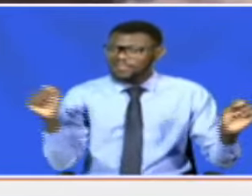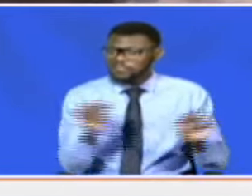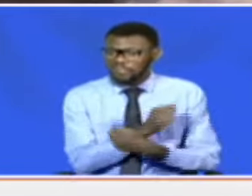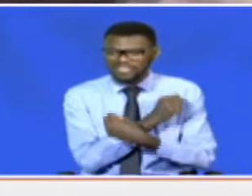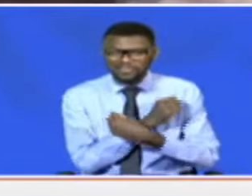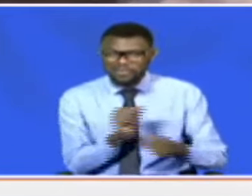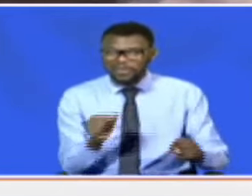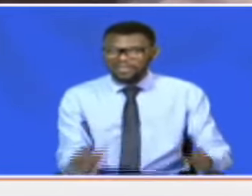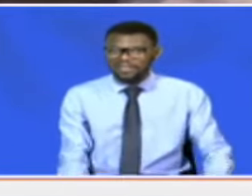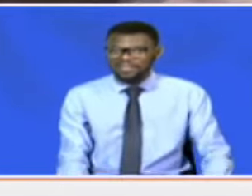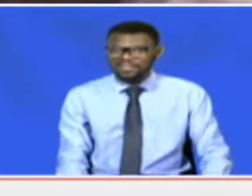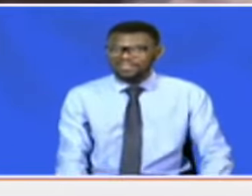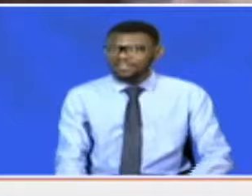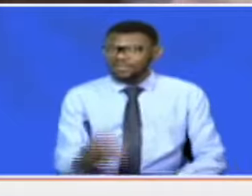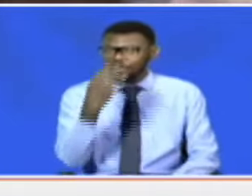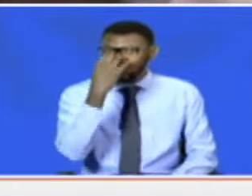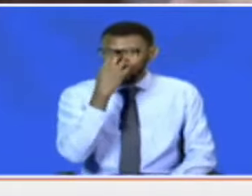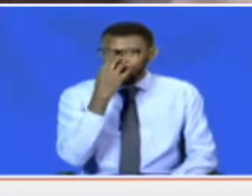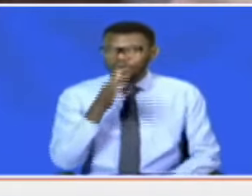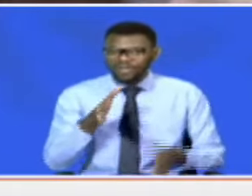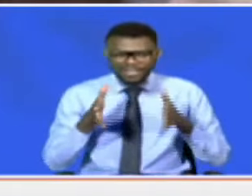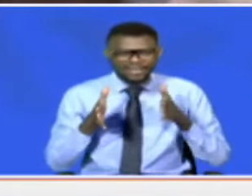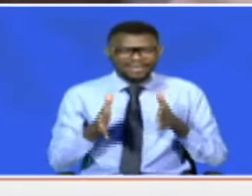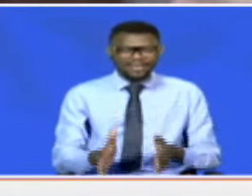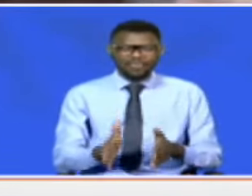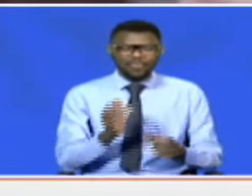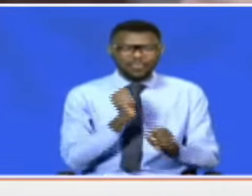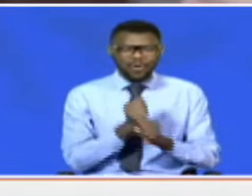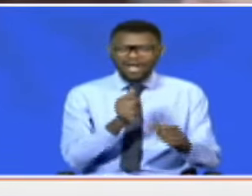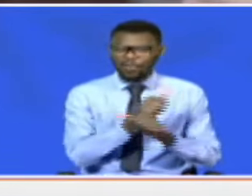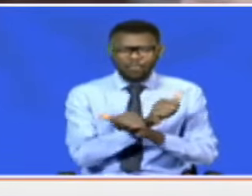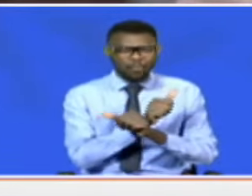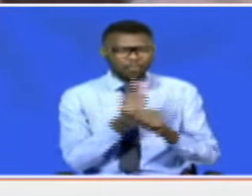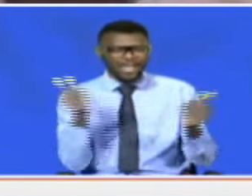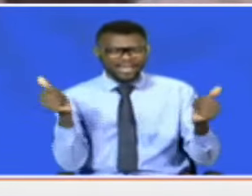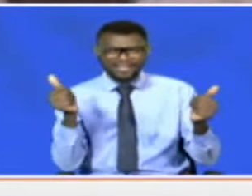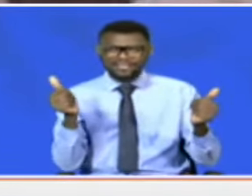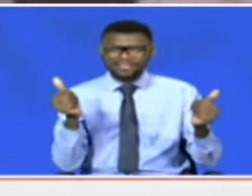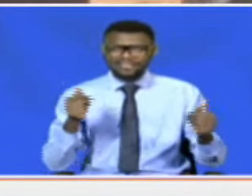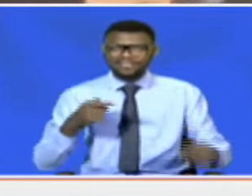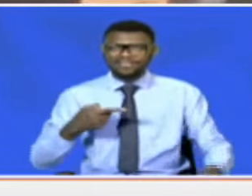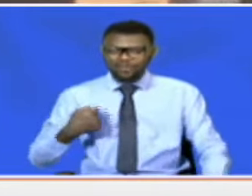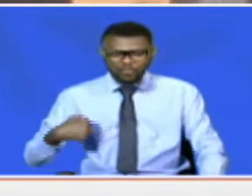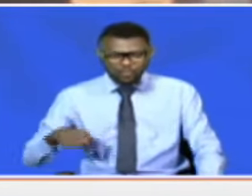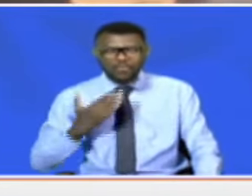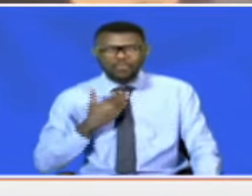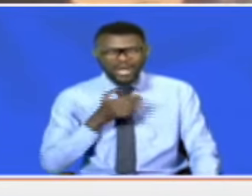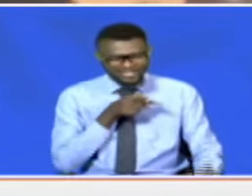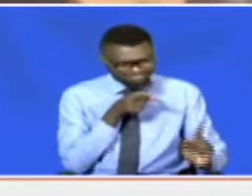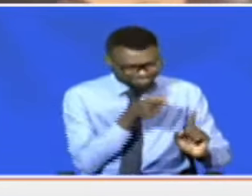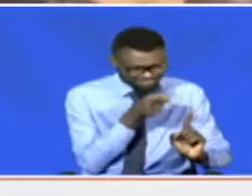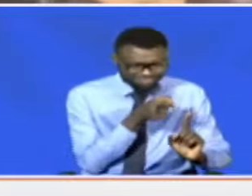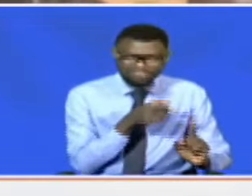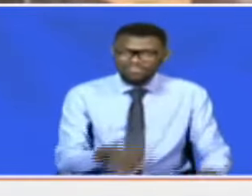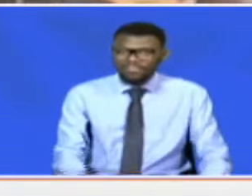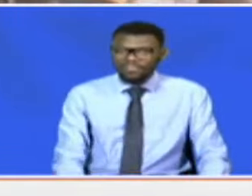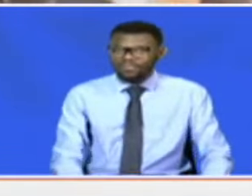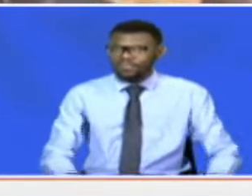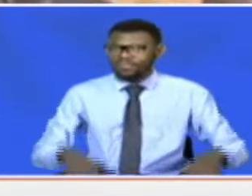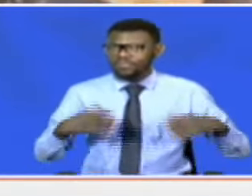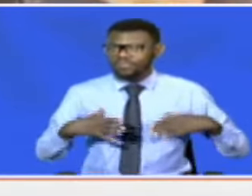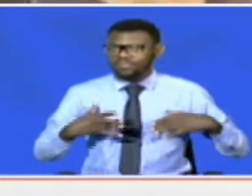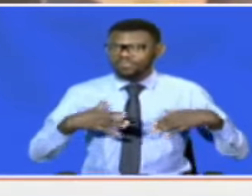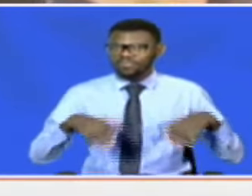tushaiona Ruto ameenda na sisi sambamba. Na hivyo ndio vile tulikuwa tunaitaka jameni. Generally the people accepted it